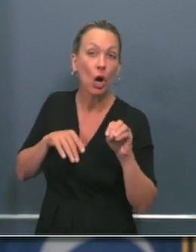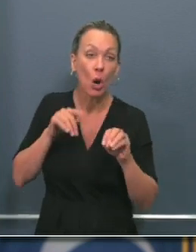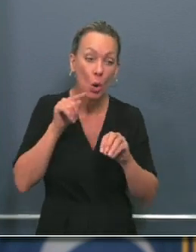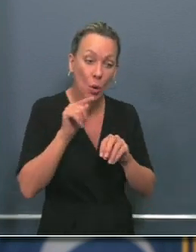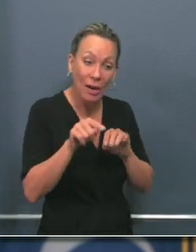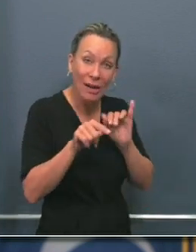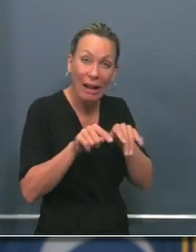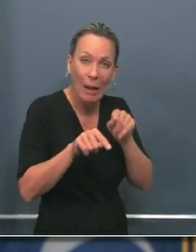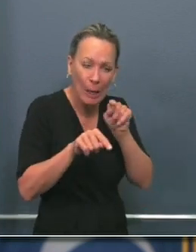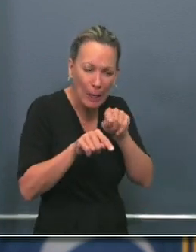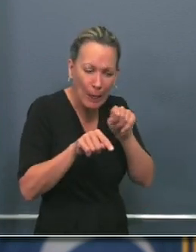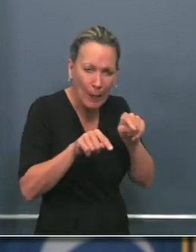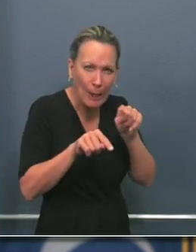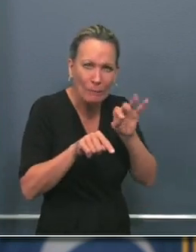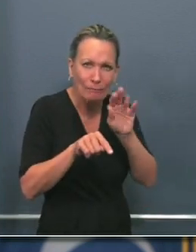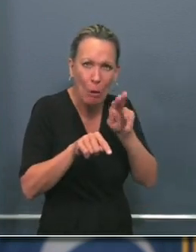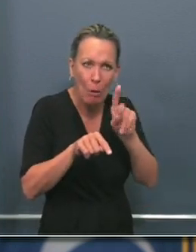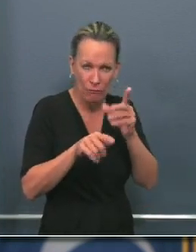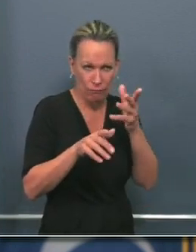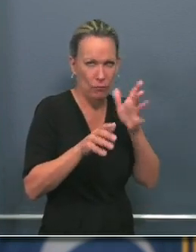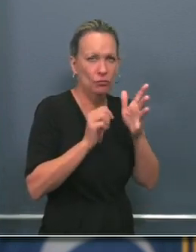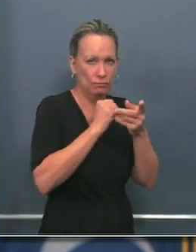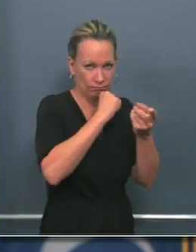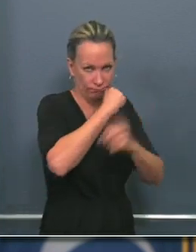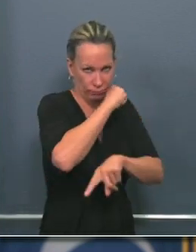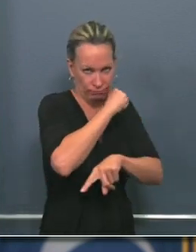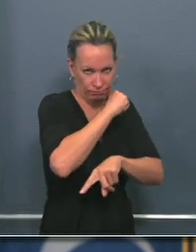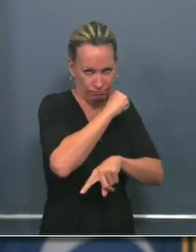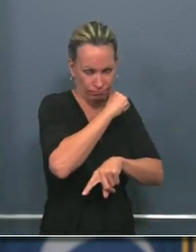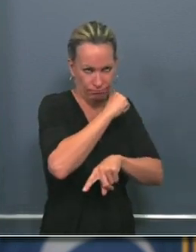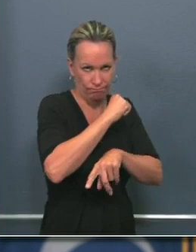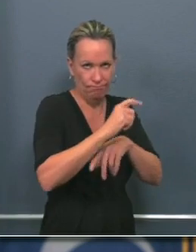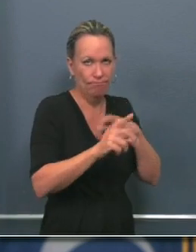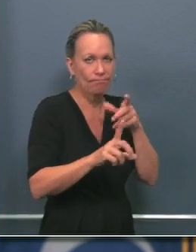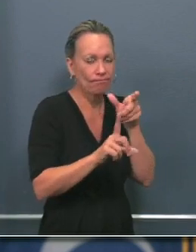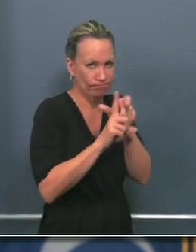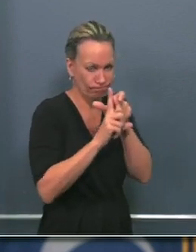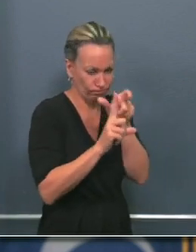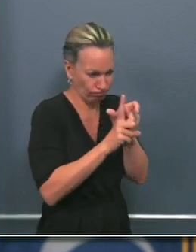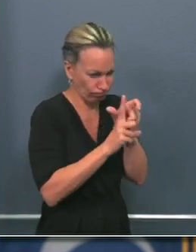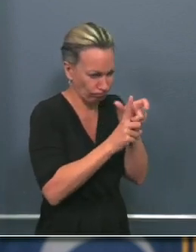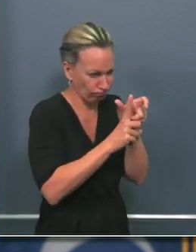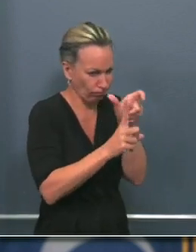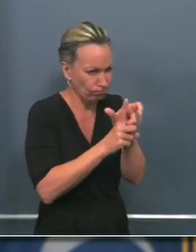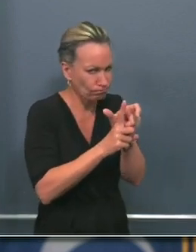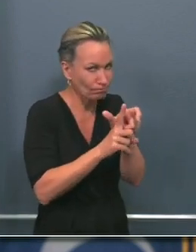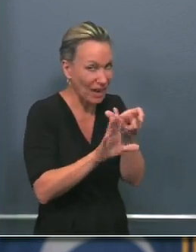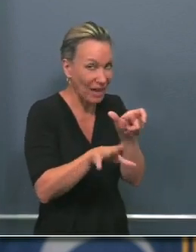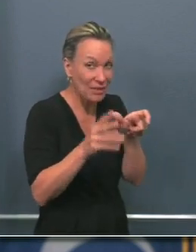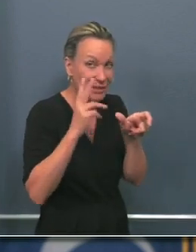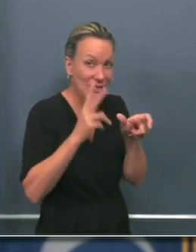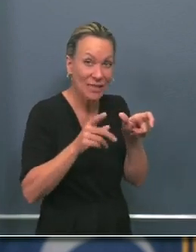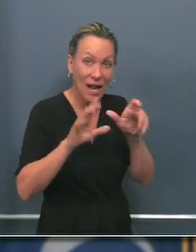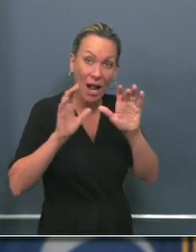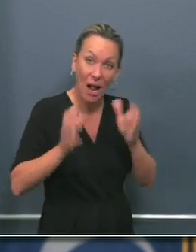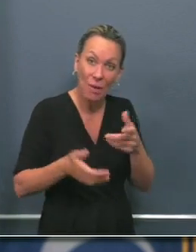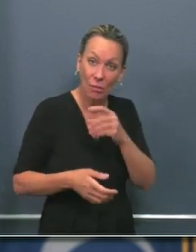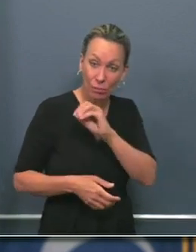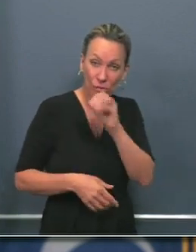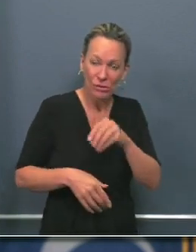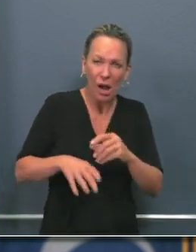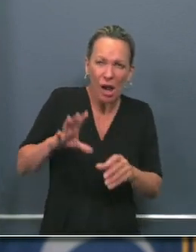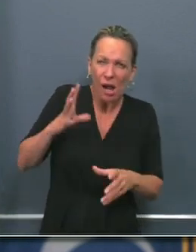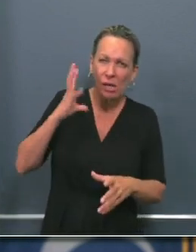thing. But the reality is, overwhelming majority of people are doing the right thing. In Utah, hardly a bastion